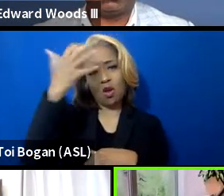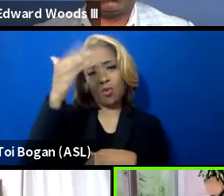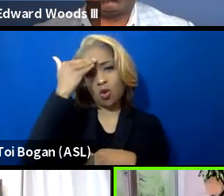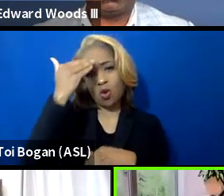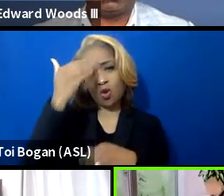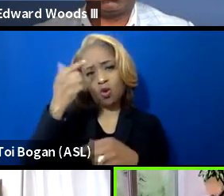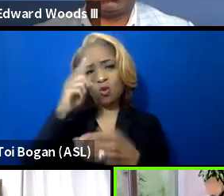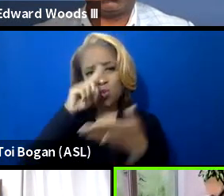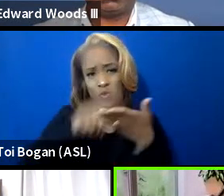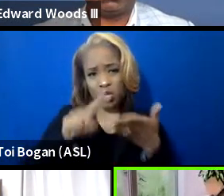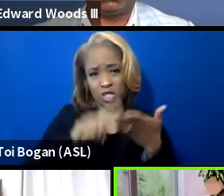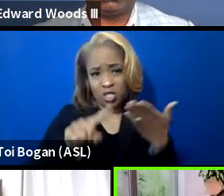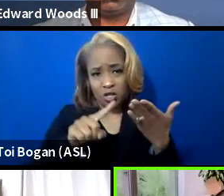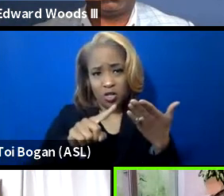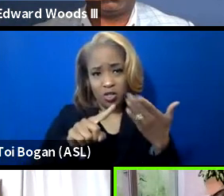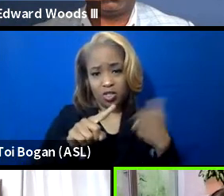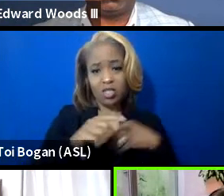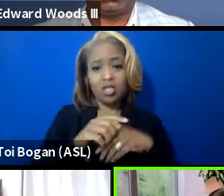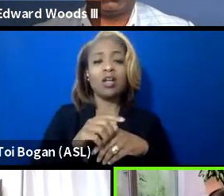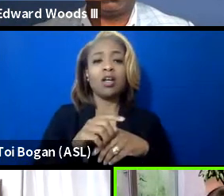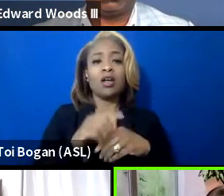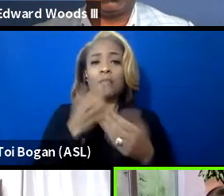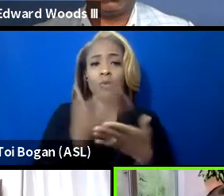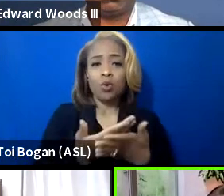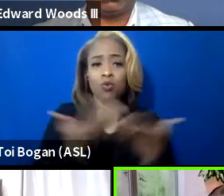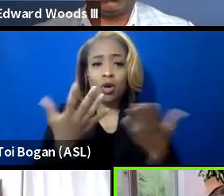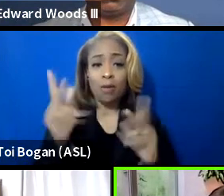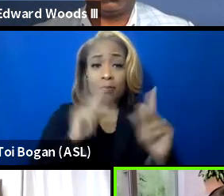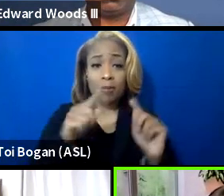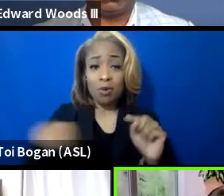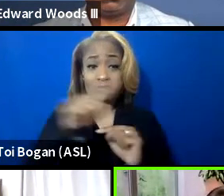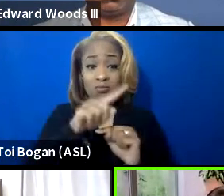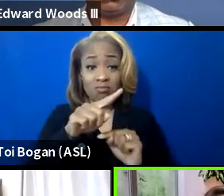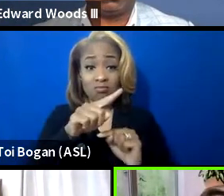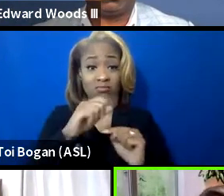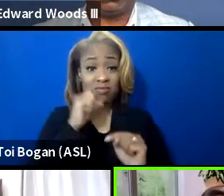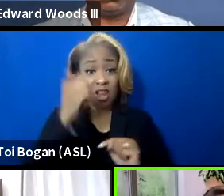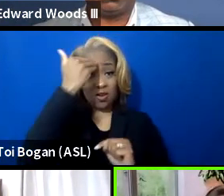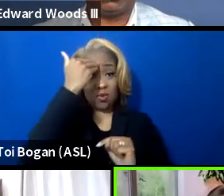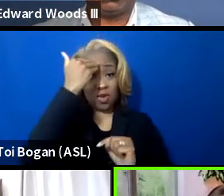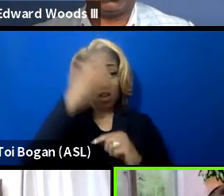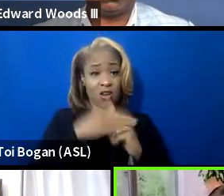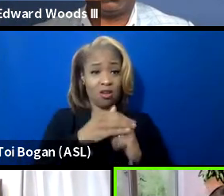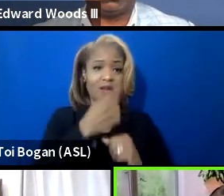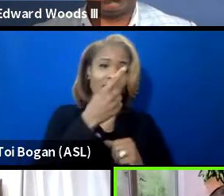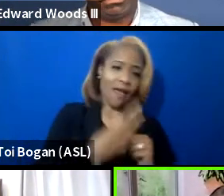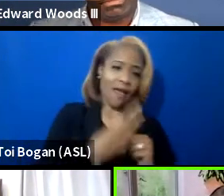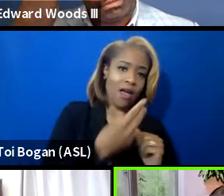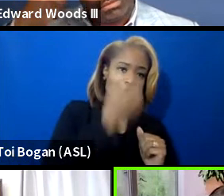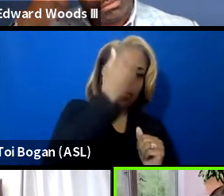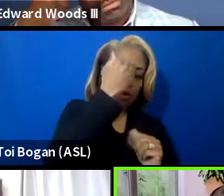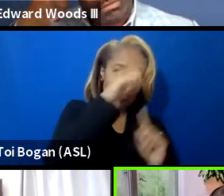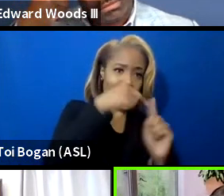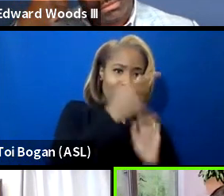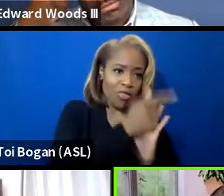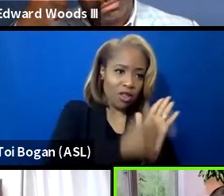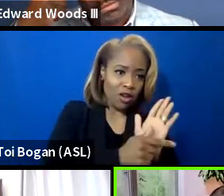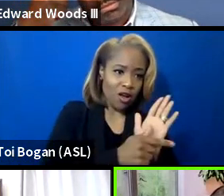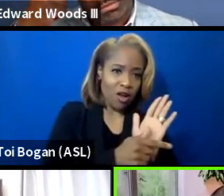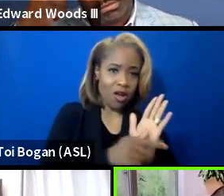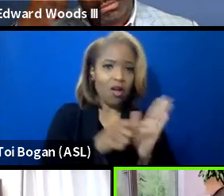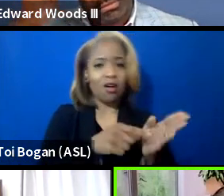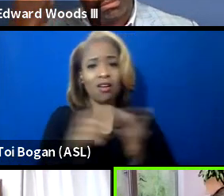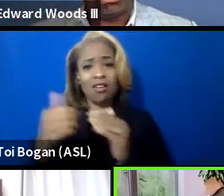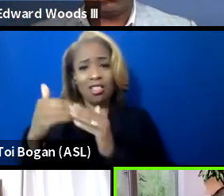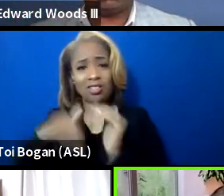the research that's been done that people aren't aware of half the people are aware of the law itself, and less